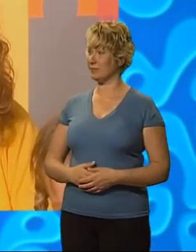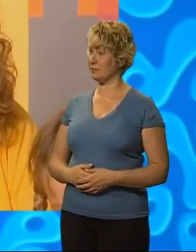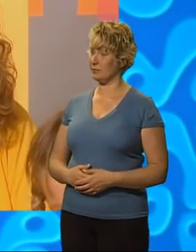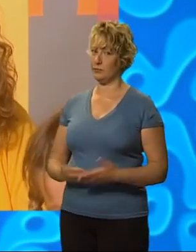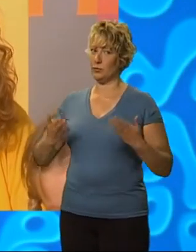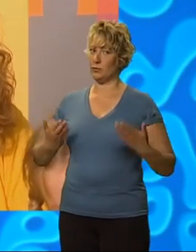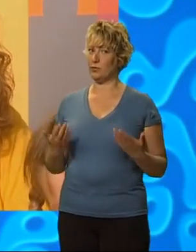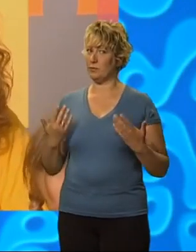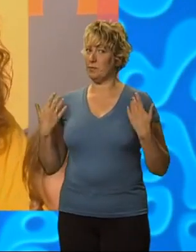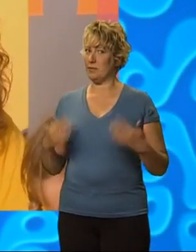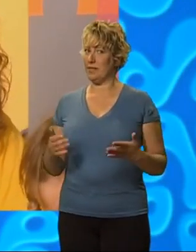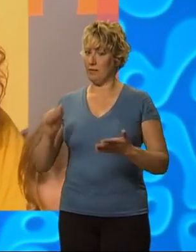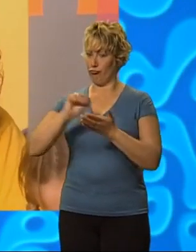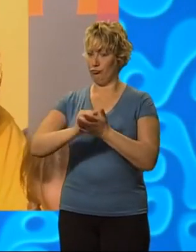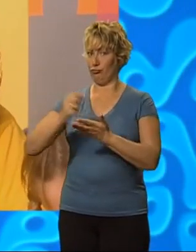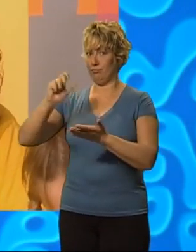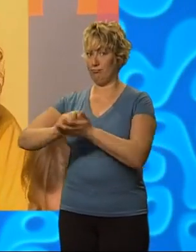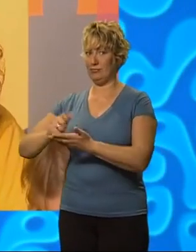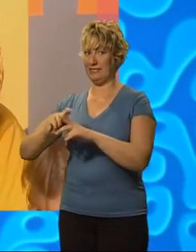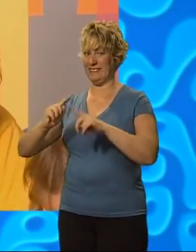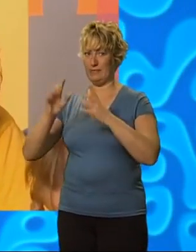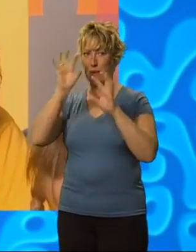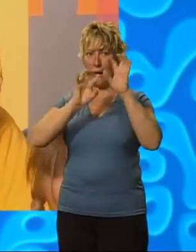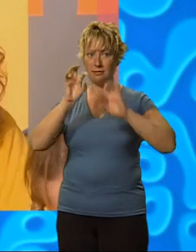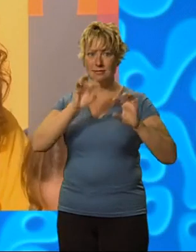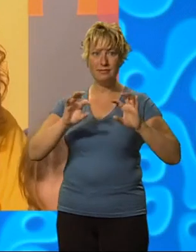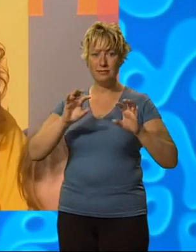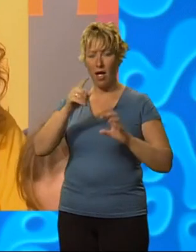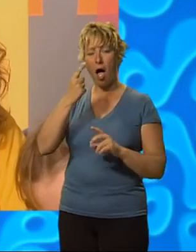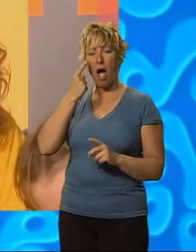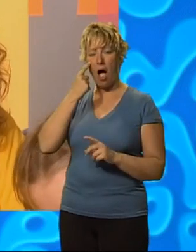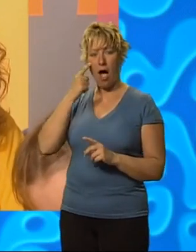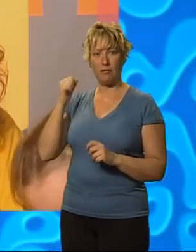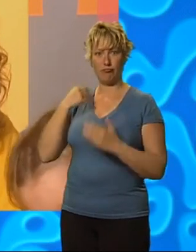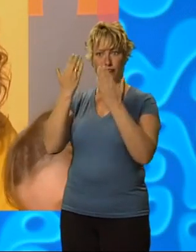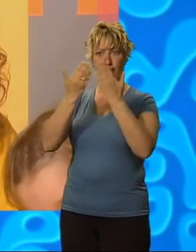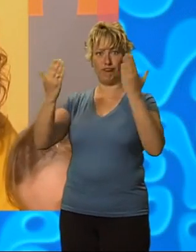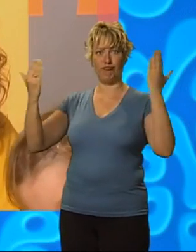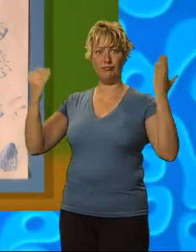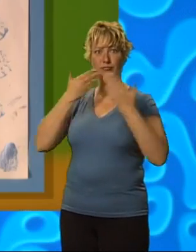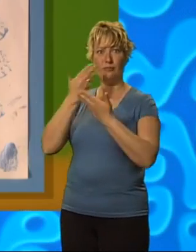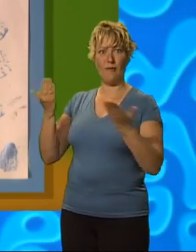Today we've been printing lots of different patterns. Have a look at them in the SMarteenies gallery.